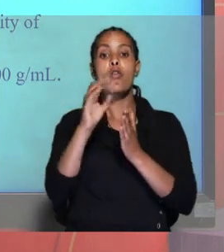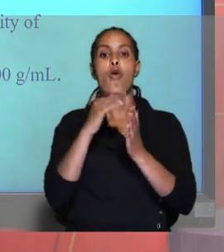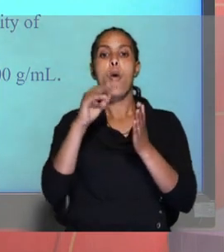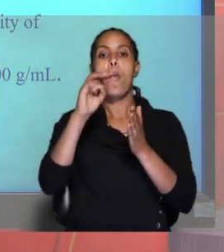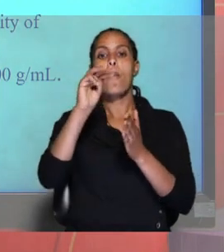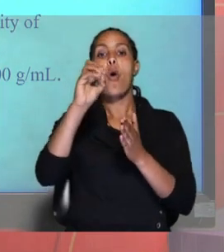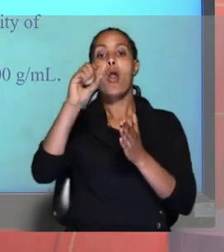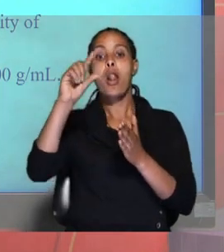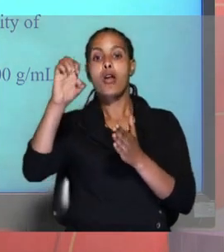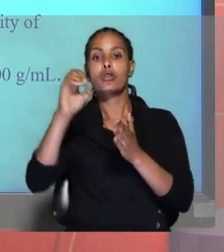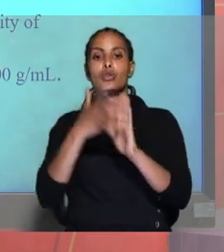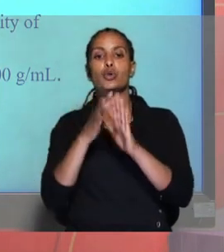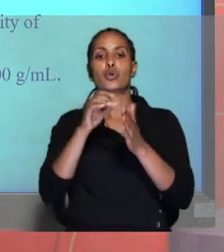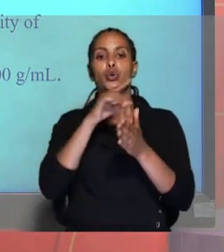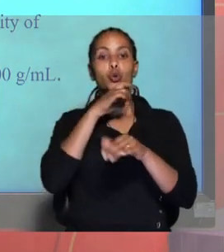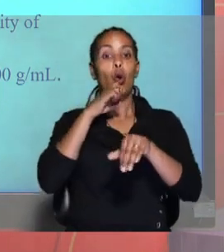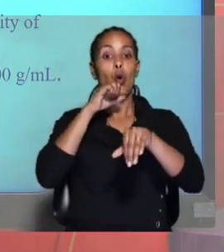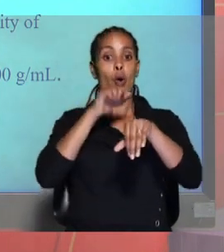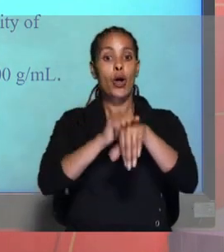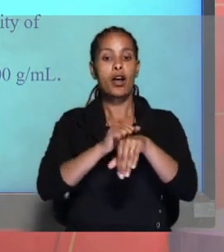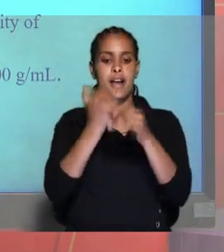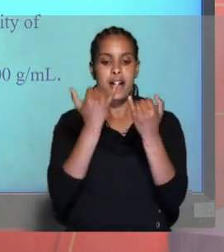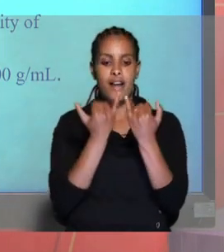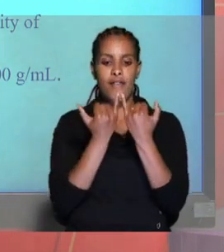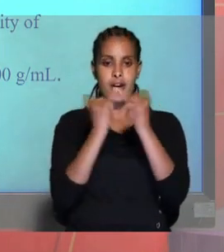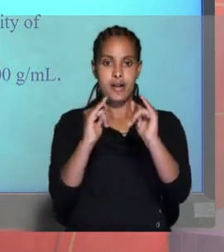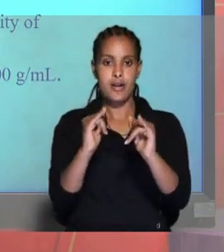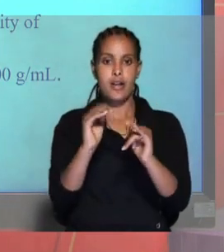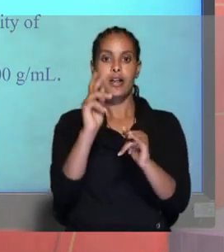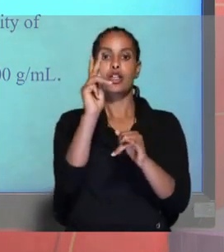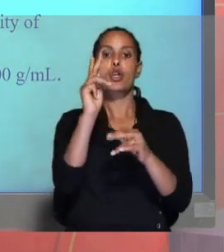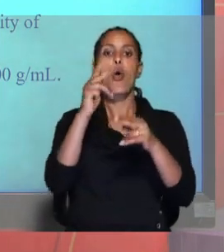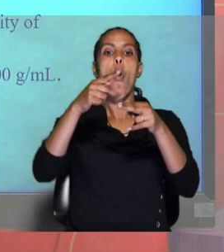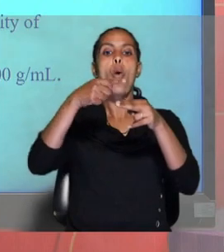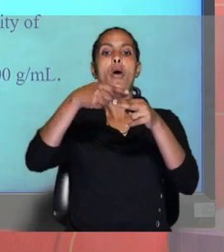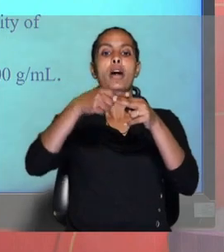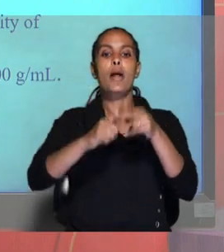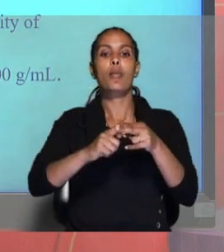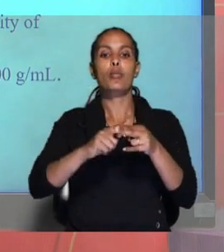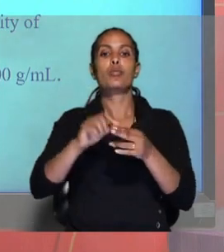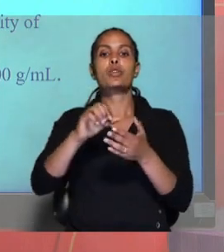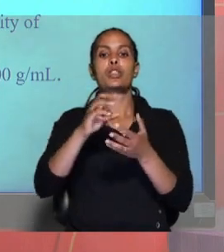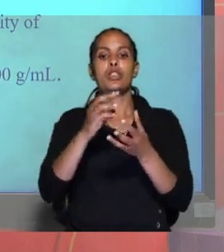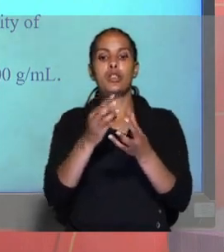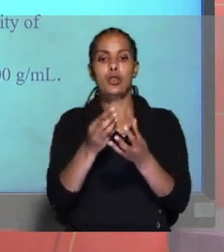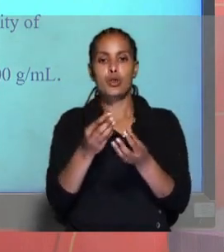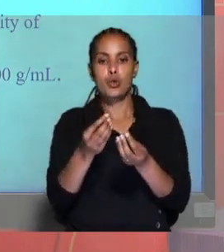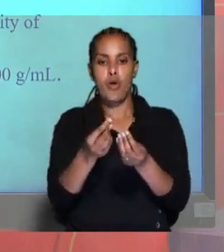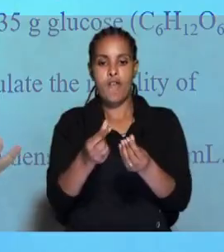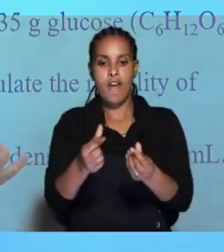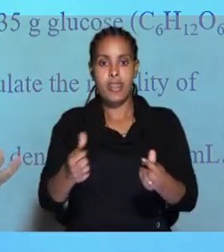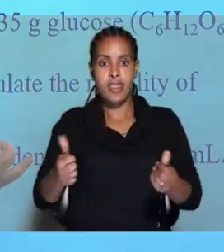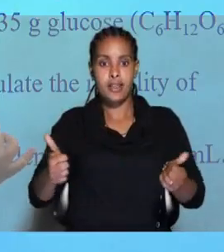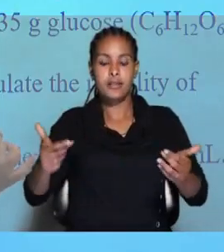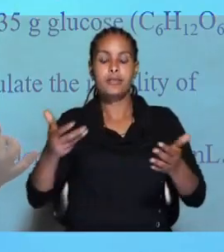of solutes, divided by kilogram of the solvent, kg of